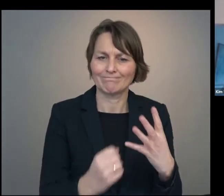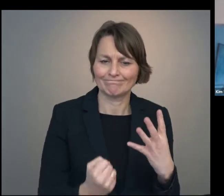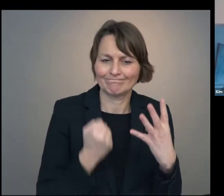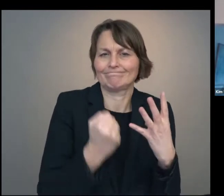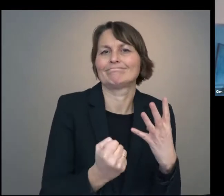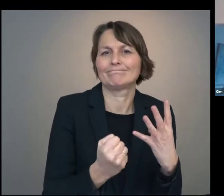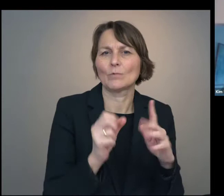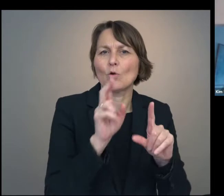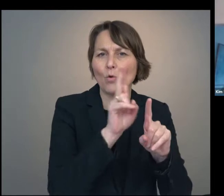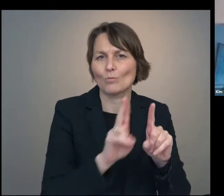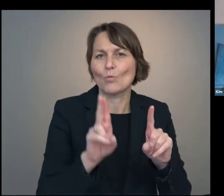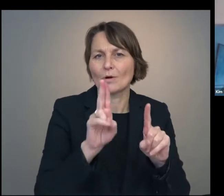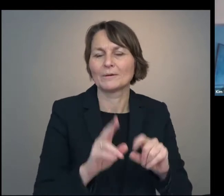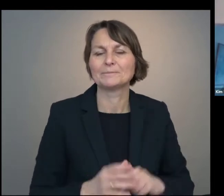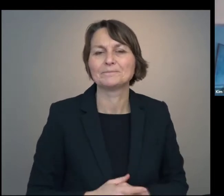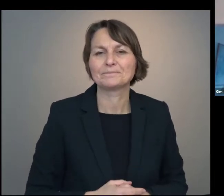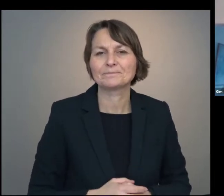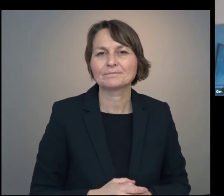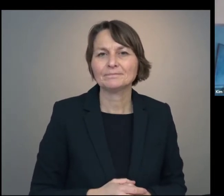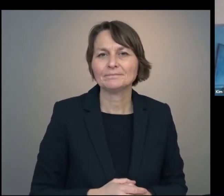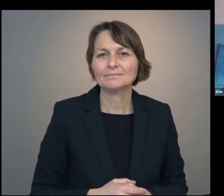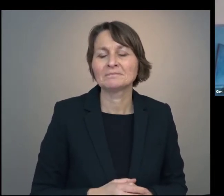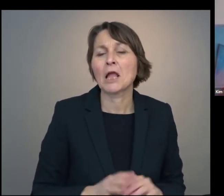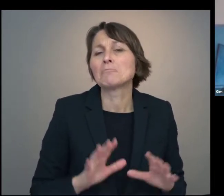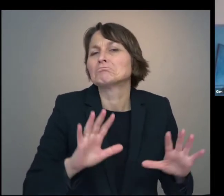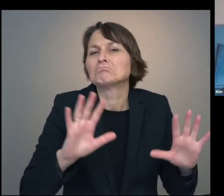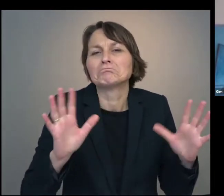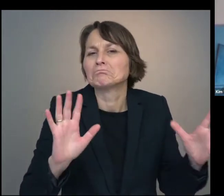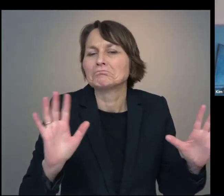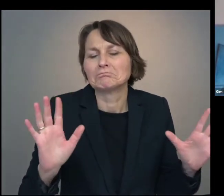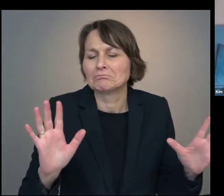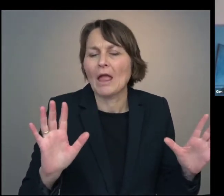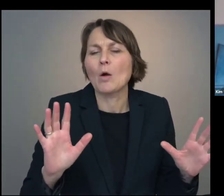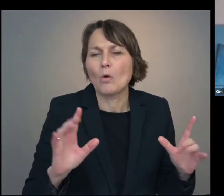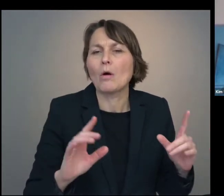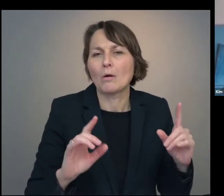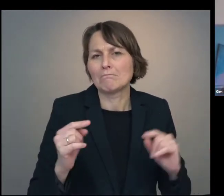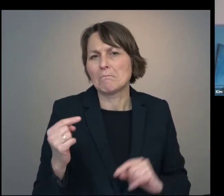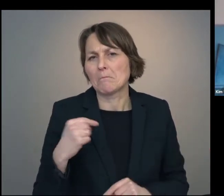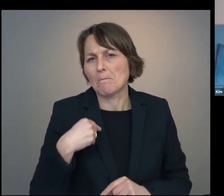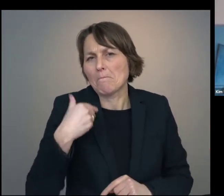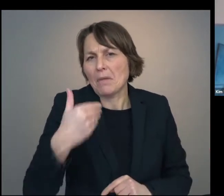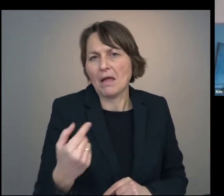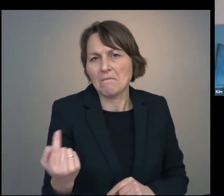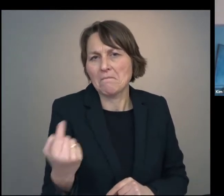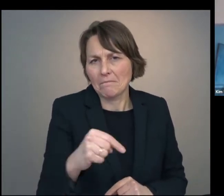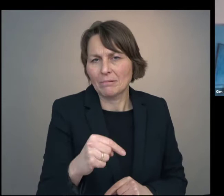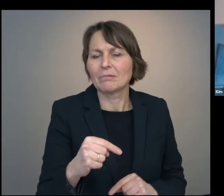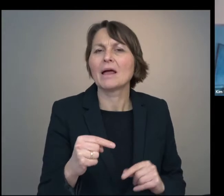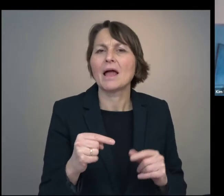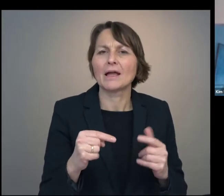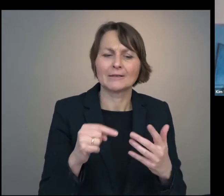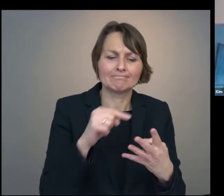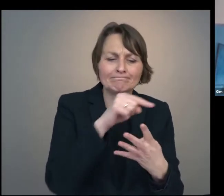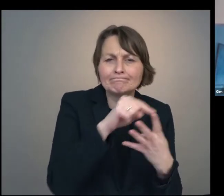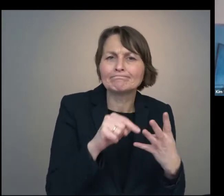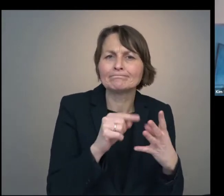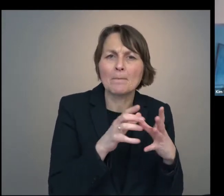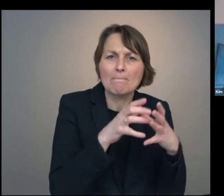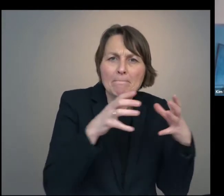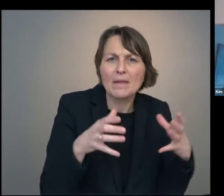Umbraco. And talking about that's revenue streams. I will come back to the size of